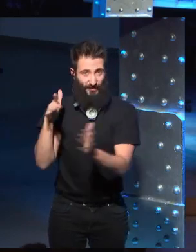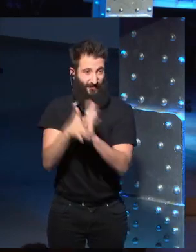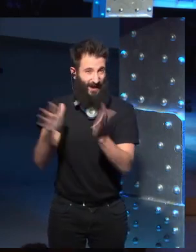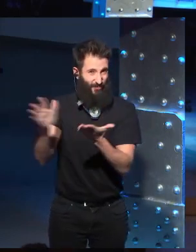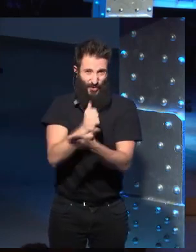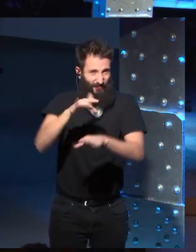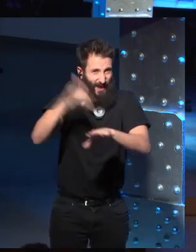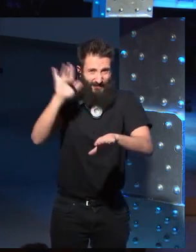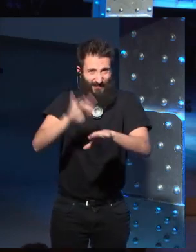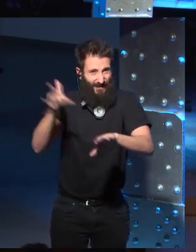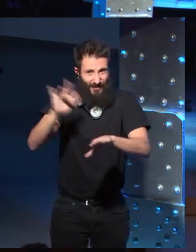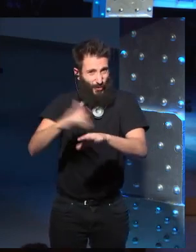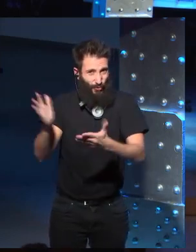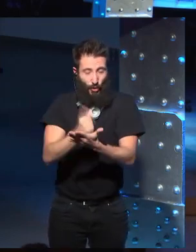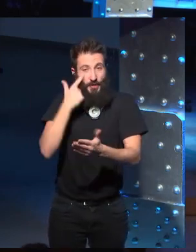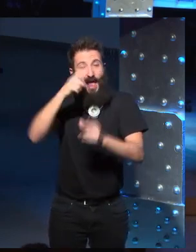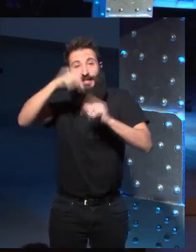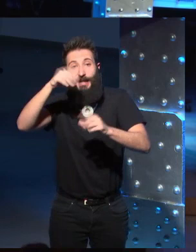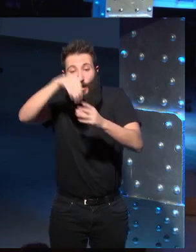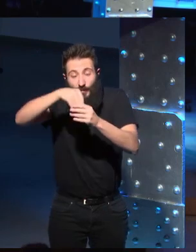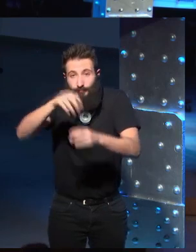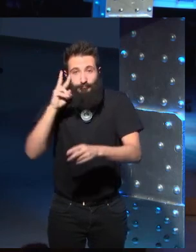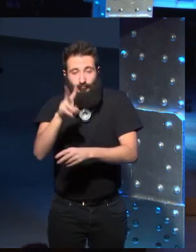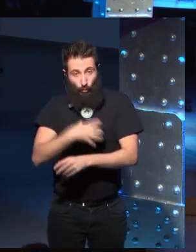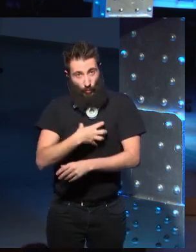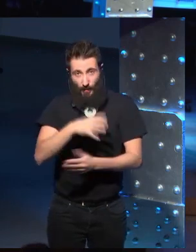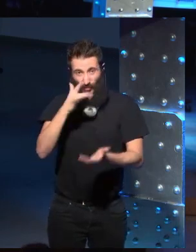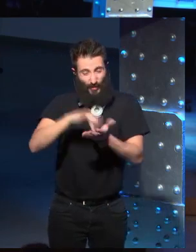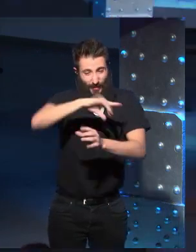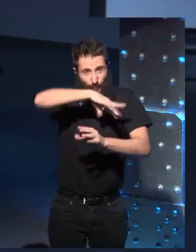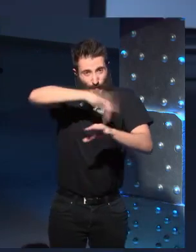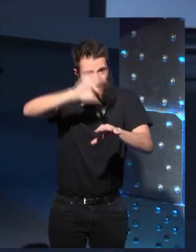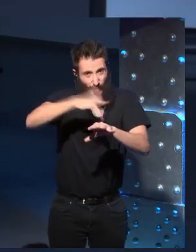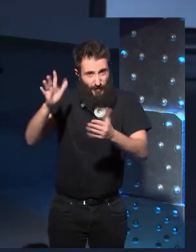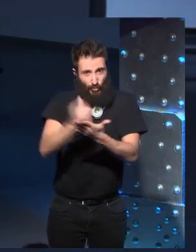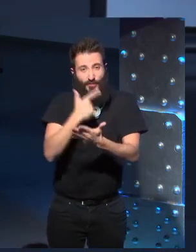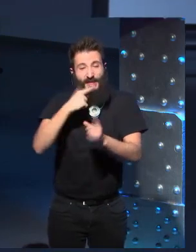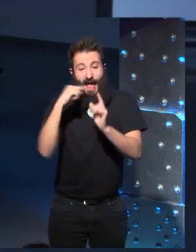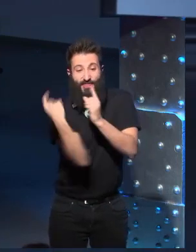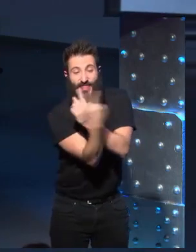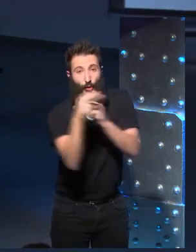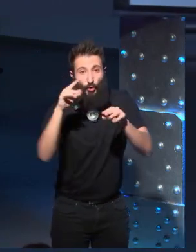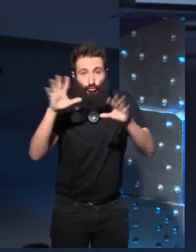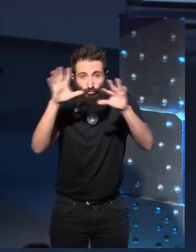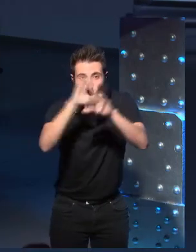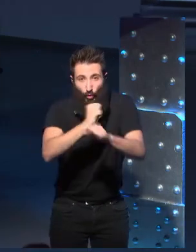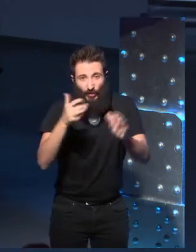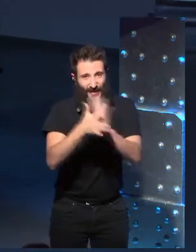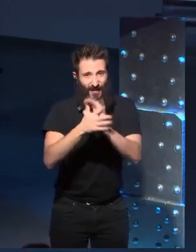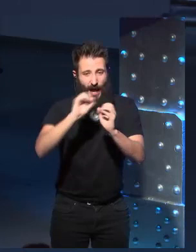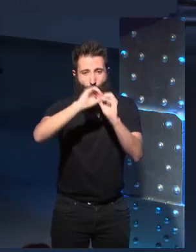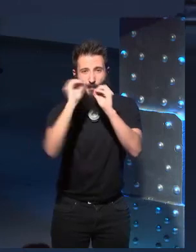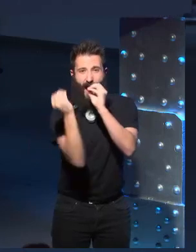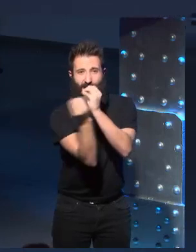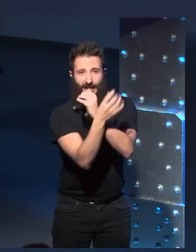see the star, it's in the middle right there. But all the dark rings around, these are planets being formed right